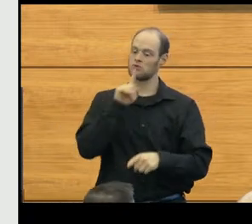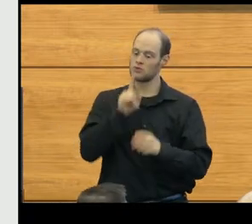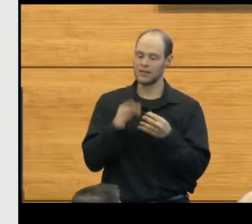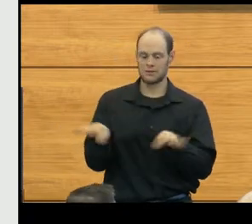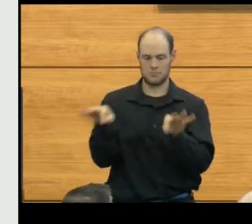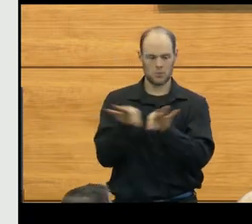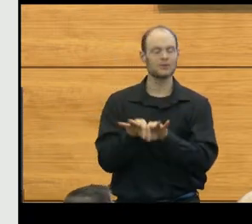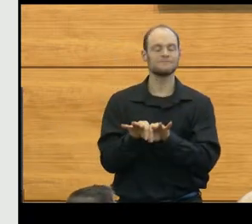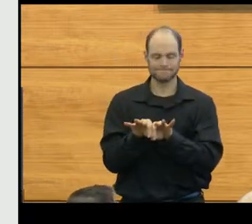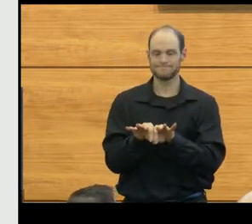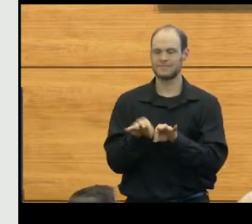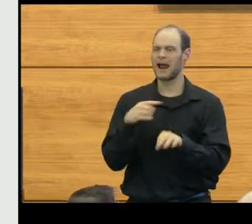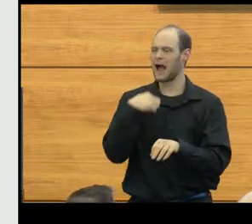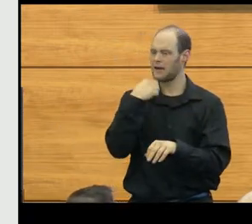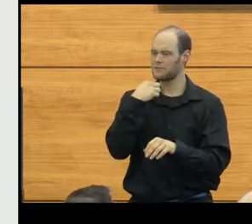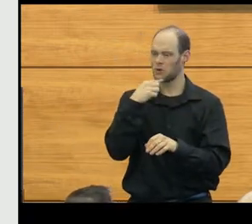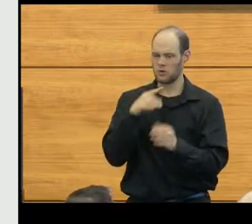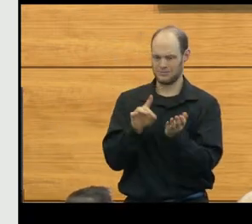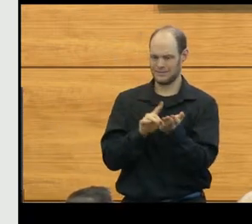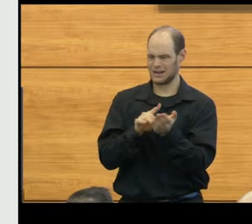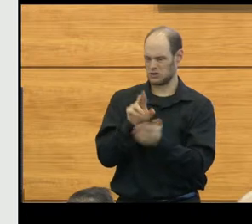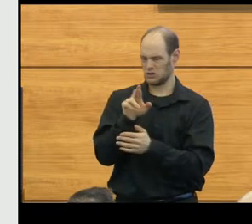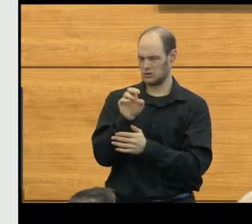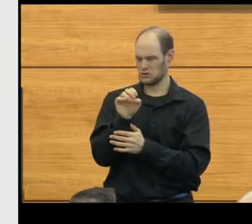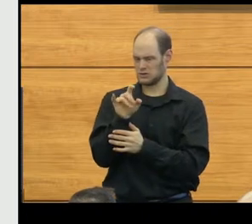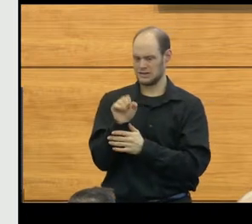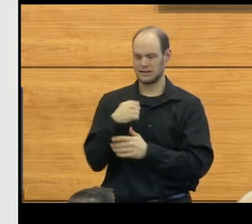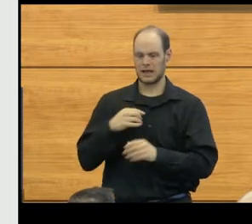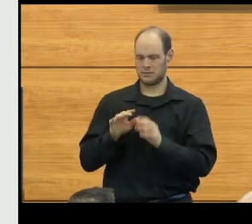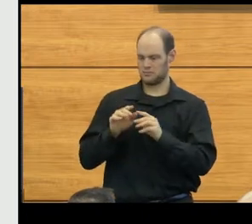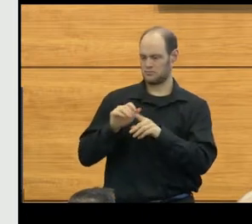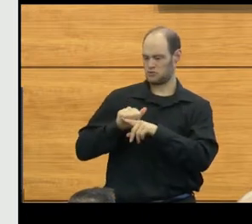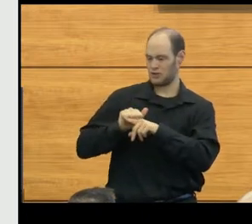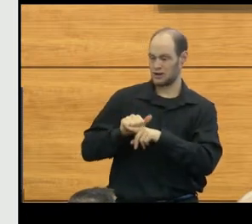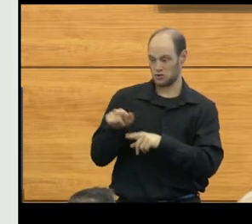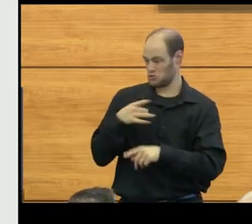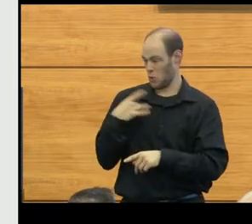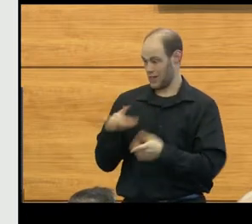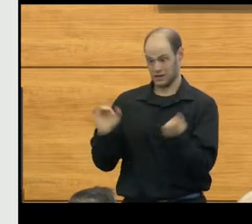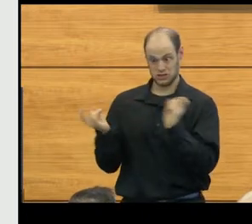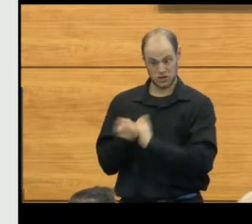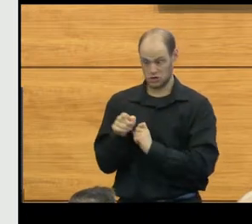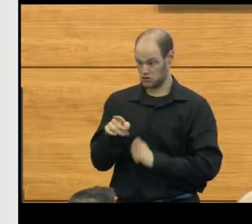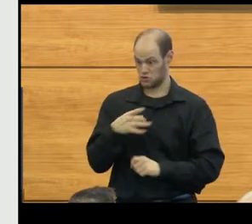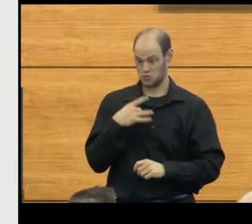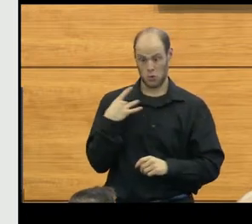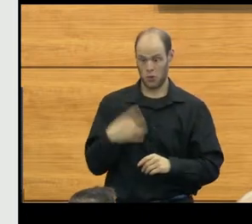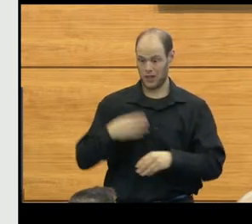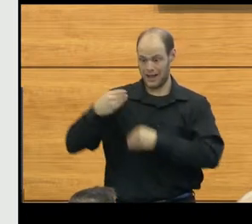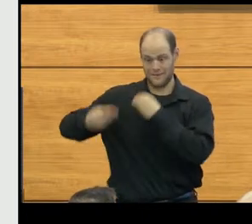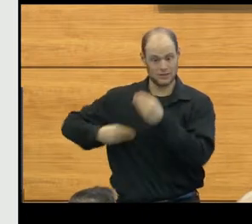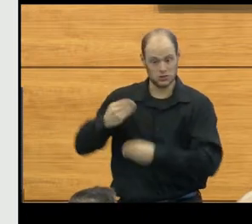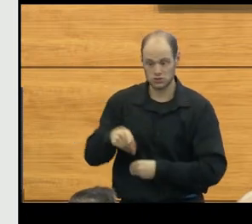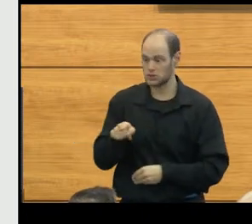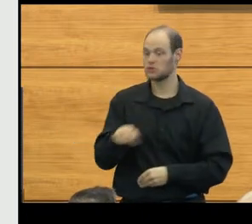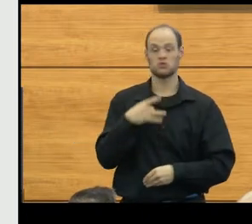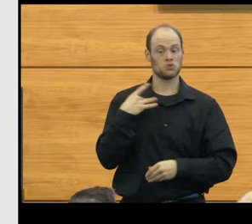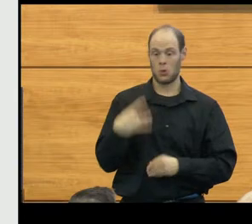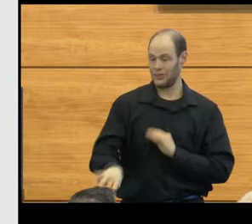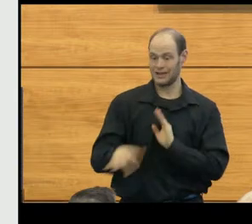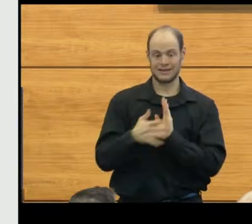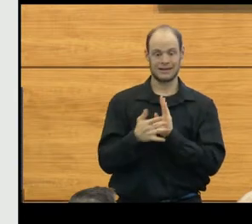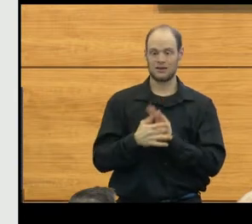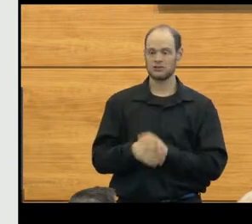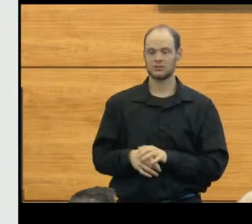important. I've always told residents that I'm training that if you don't like change, if you don't like evolution, if you don't like